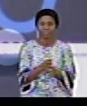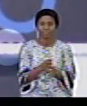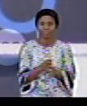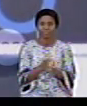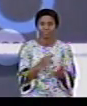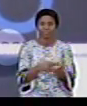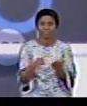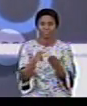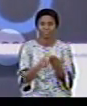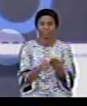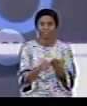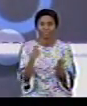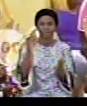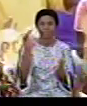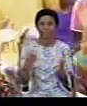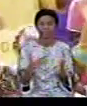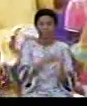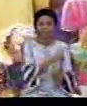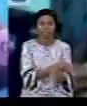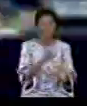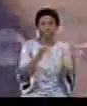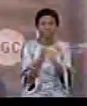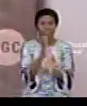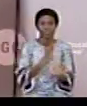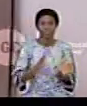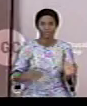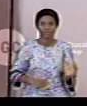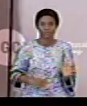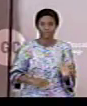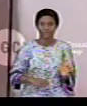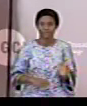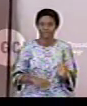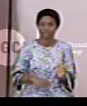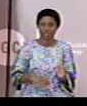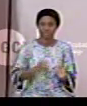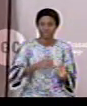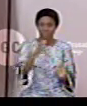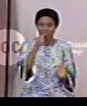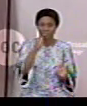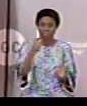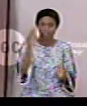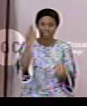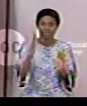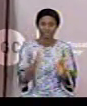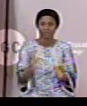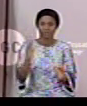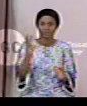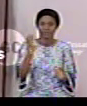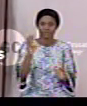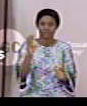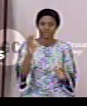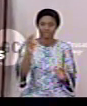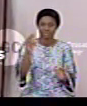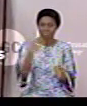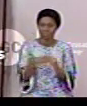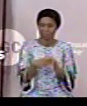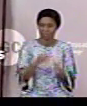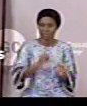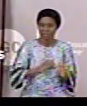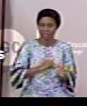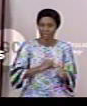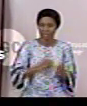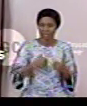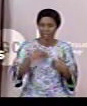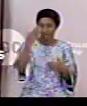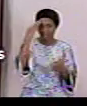righteousness by the authority of Jesus Christ. I am Pastor Joel Trujillo from Cuba. I've known this man of God